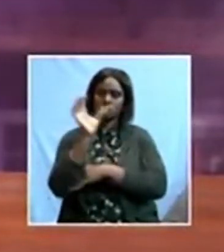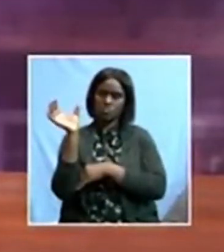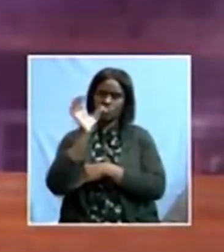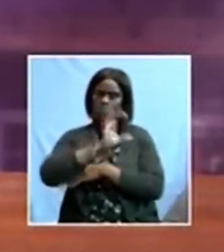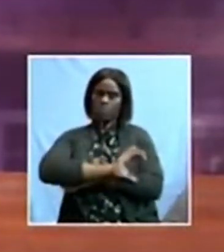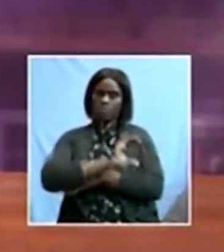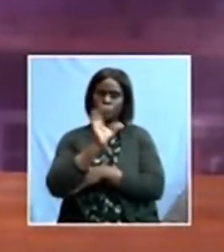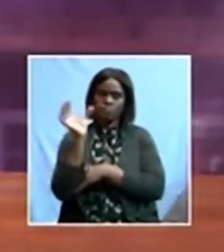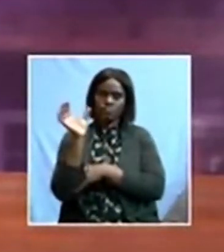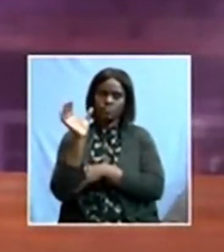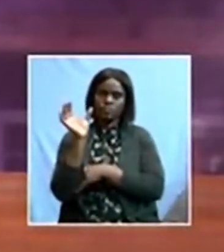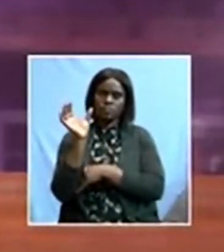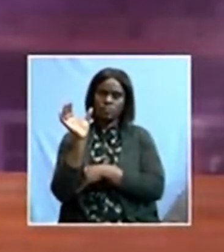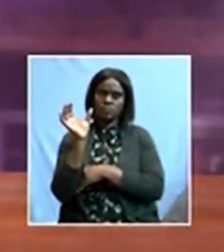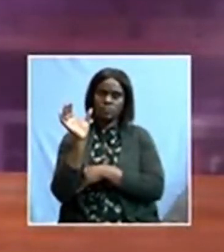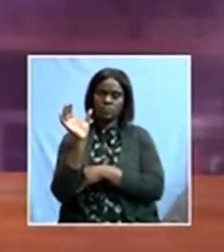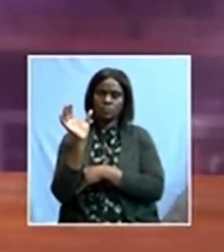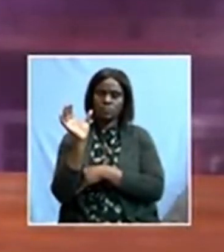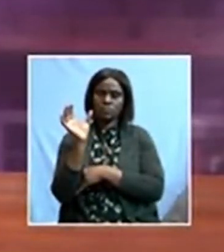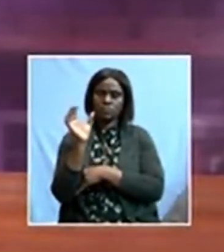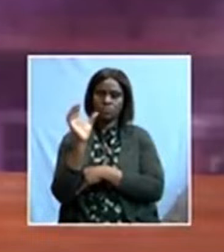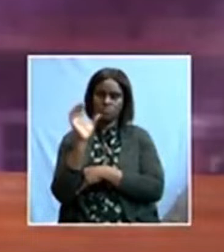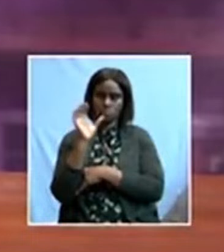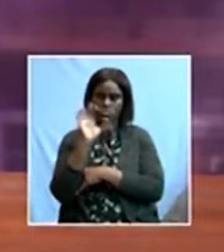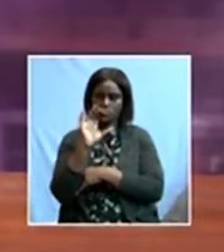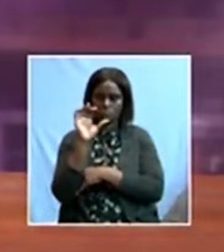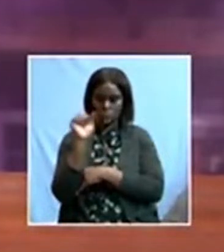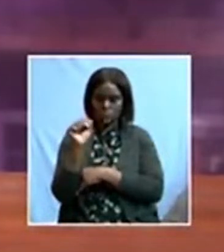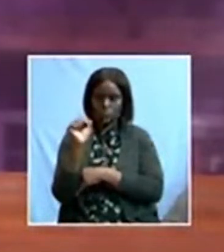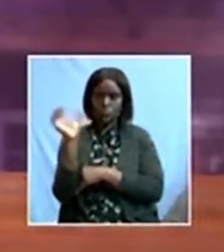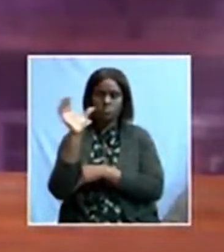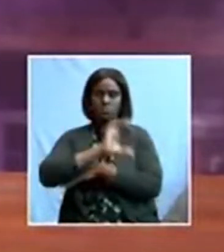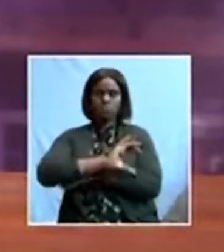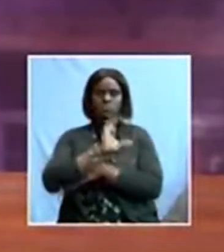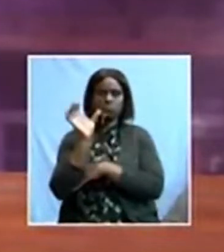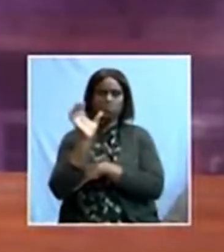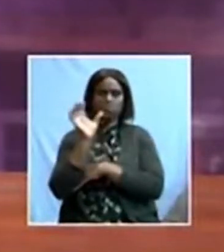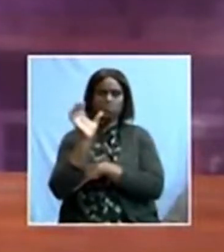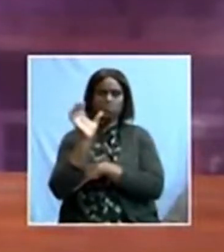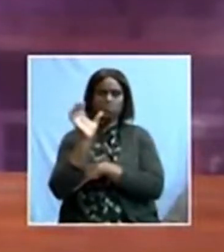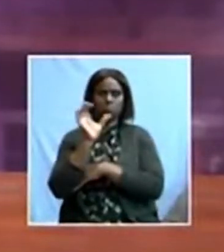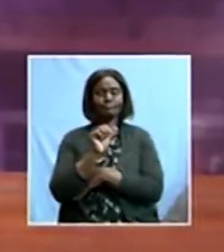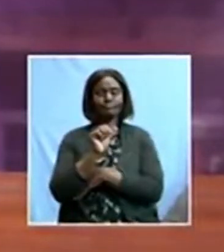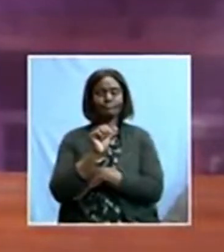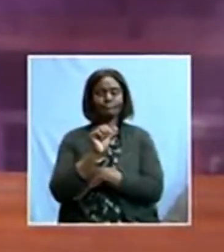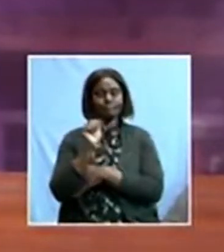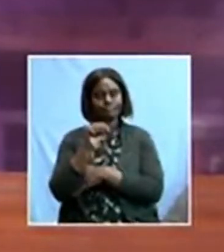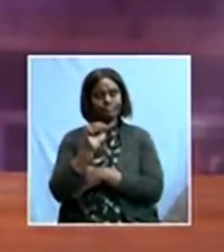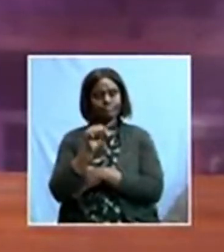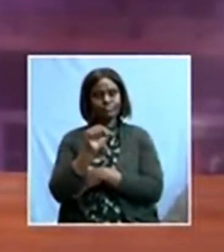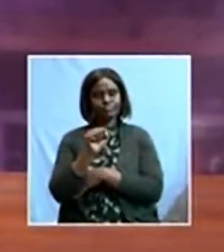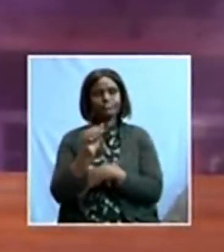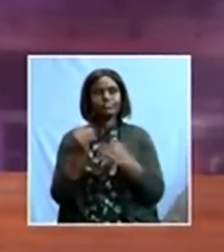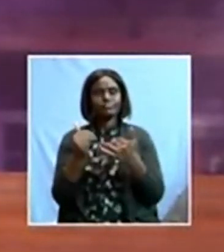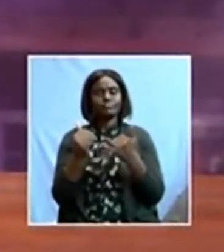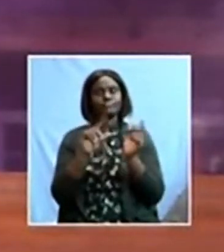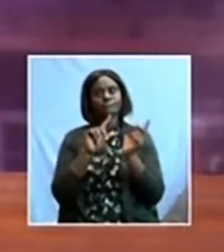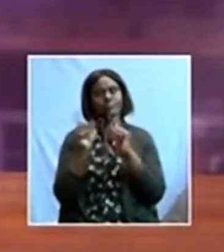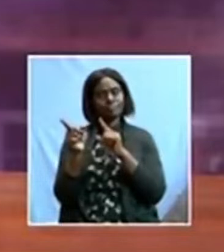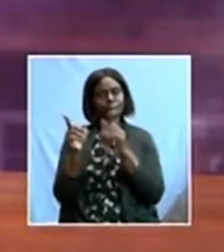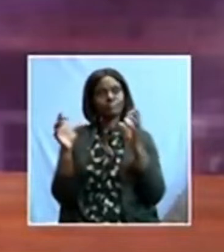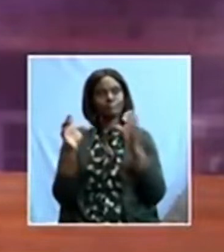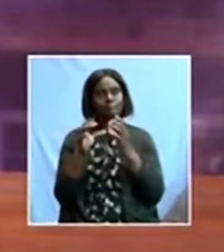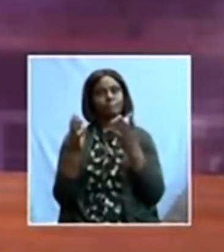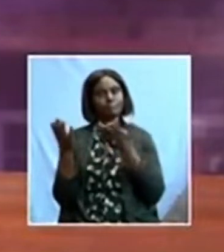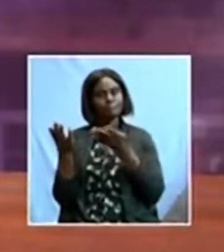the Council Secretary, Chirundu Town Council. And of course, right now we take you to the